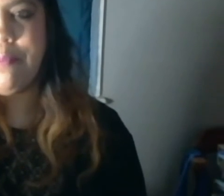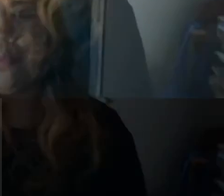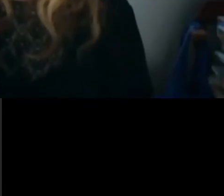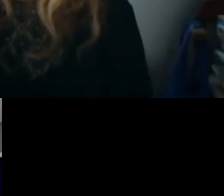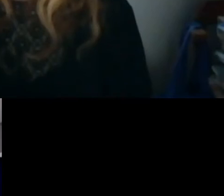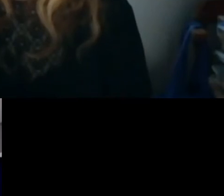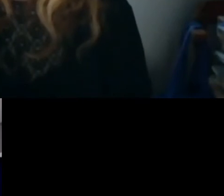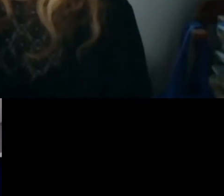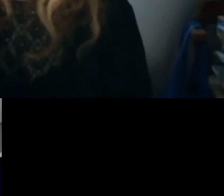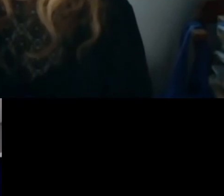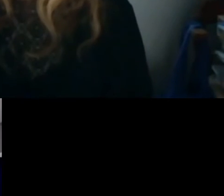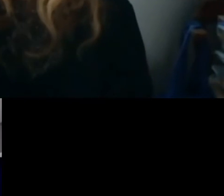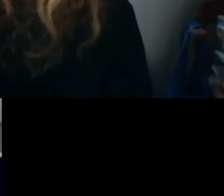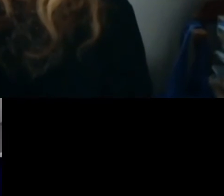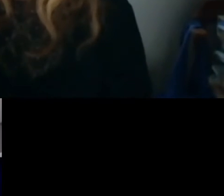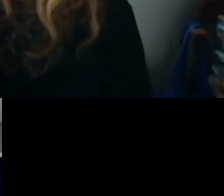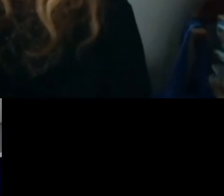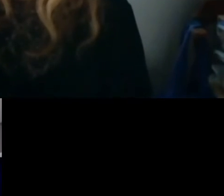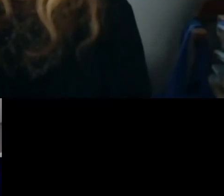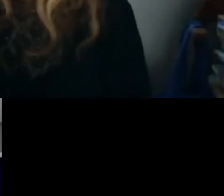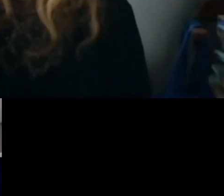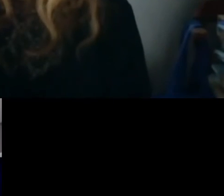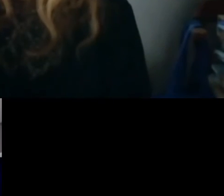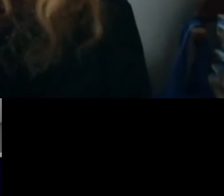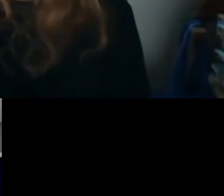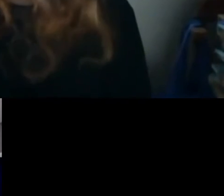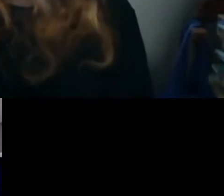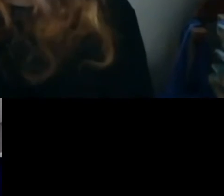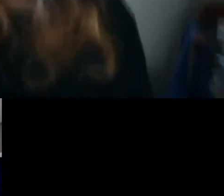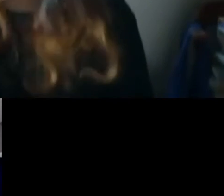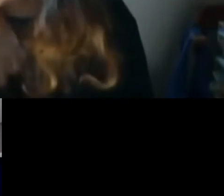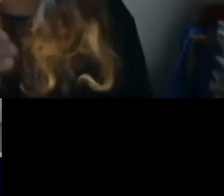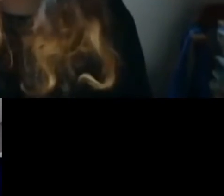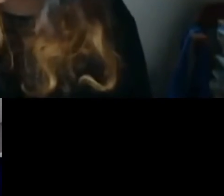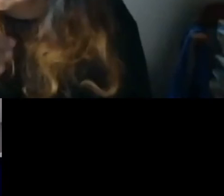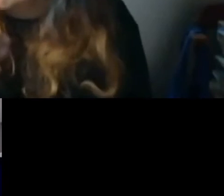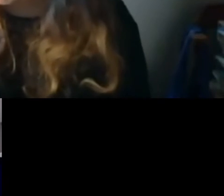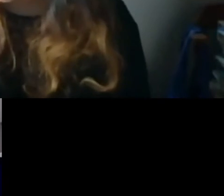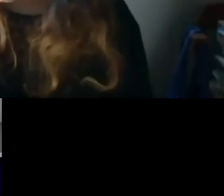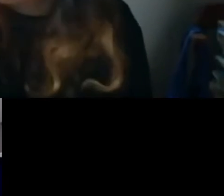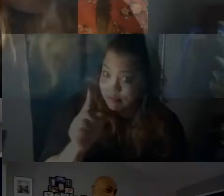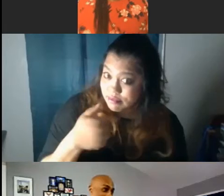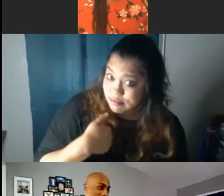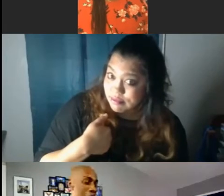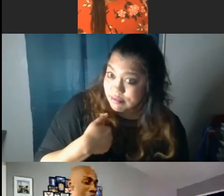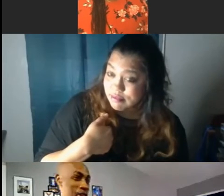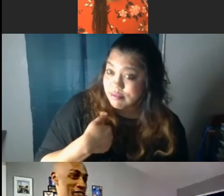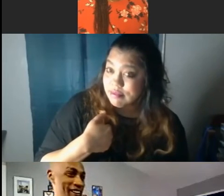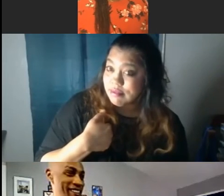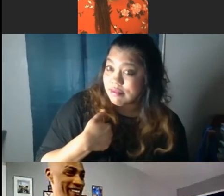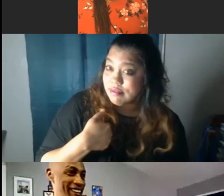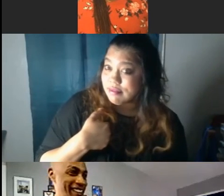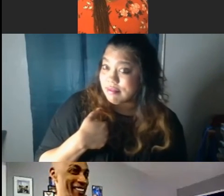Tracy, I'm on. I'm on now, Tracy. Tracy, I'm on. I'm on. I'm on. So I can love up on